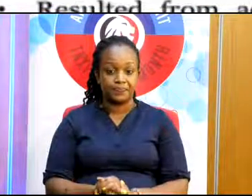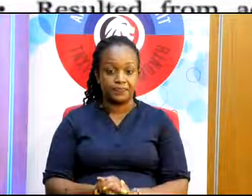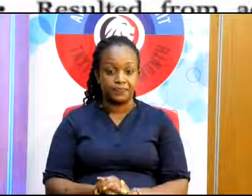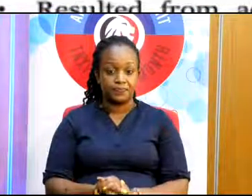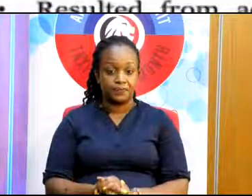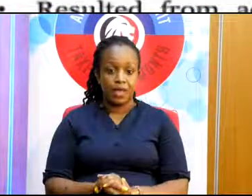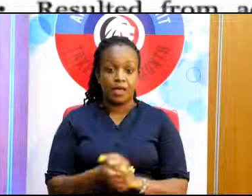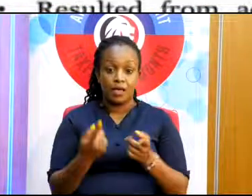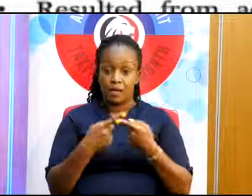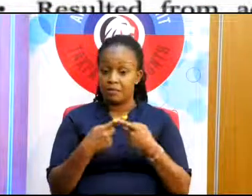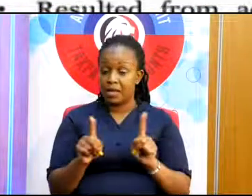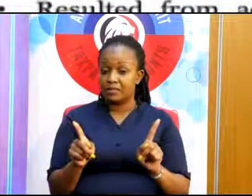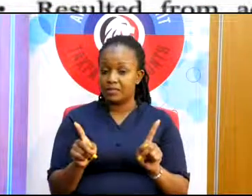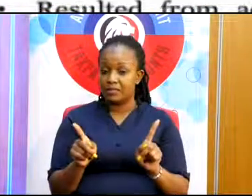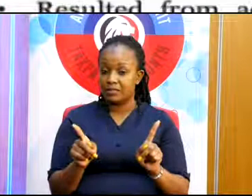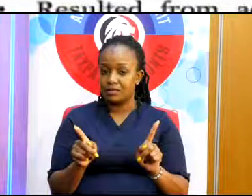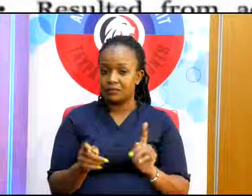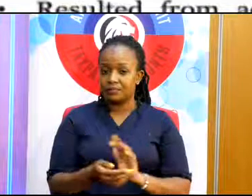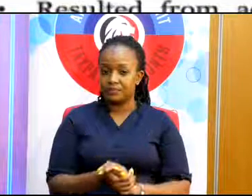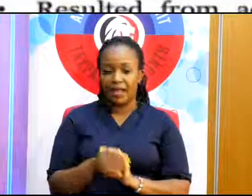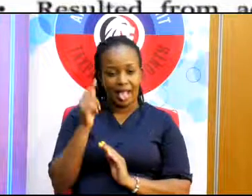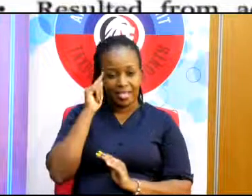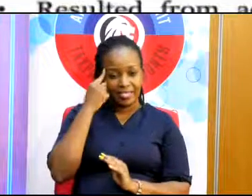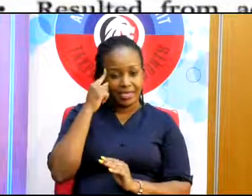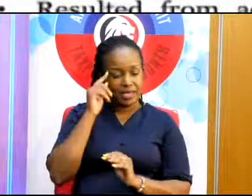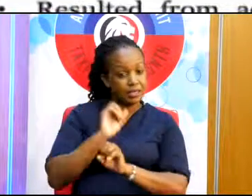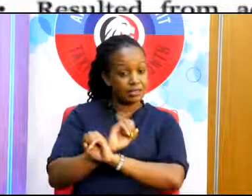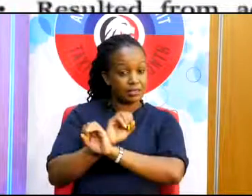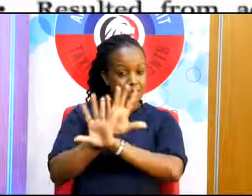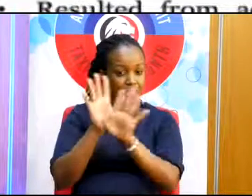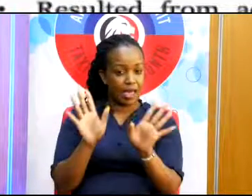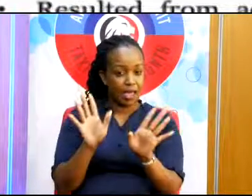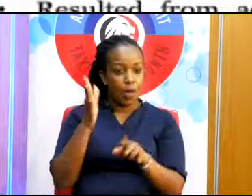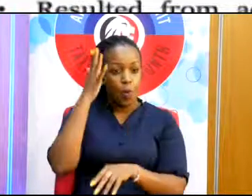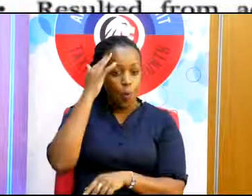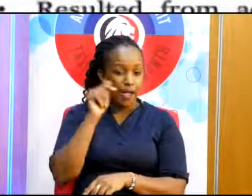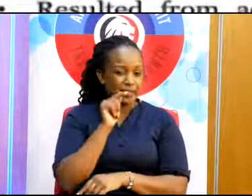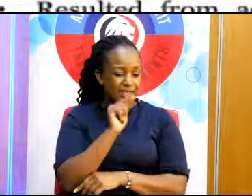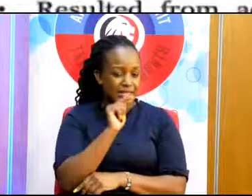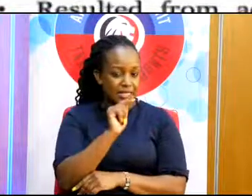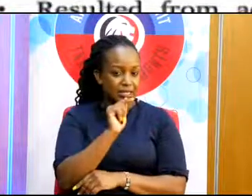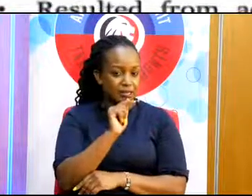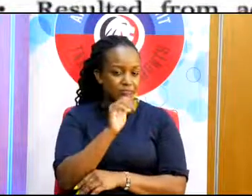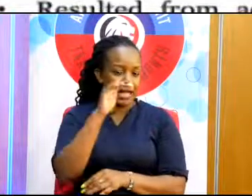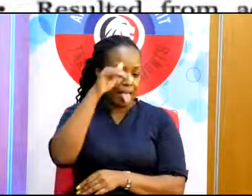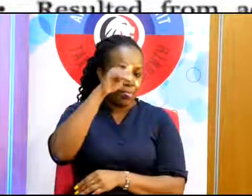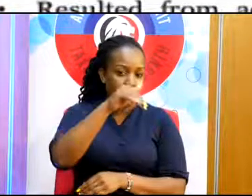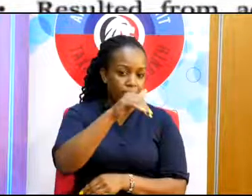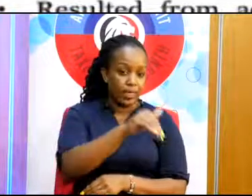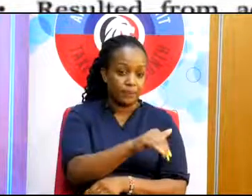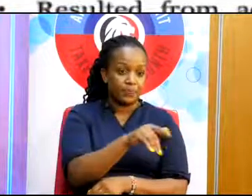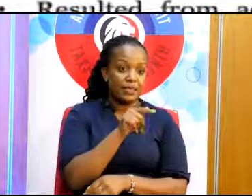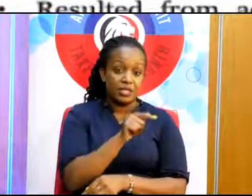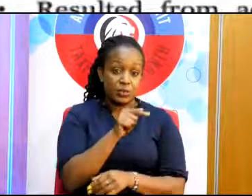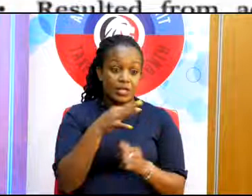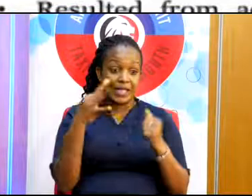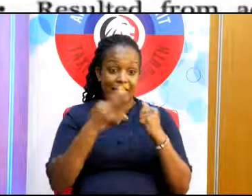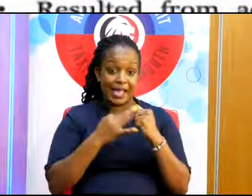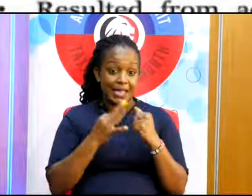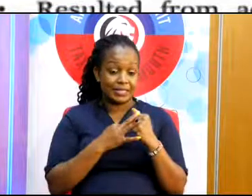We, however, I think it's very clear why this kind of a decline came in. This was the height of